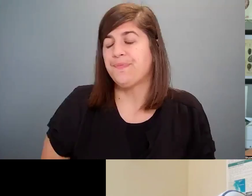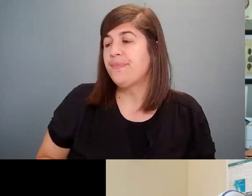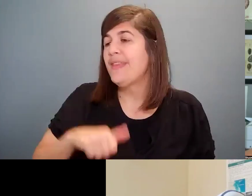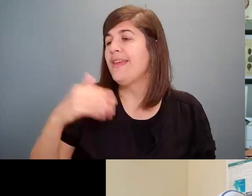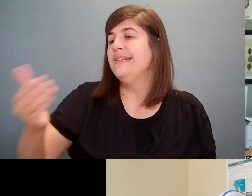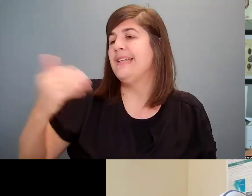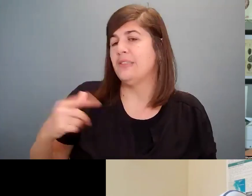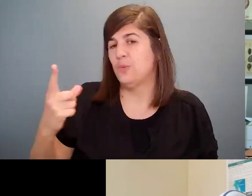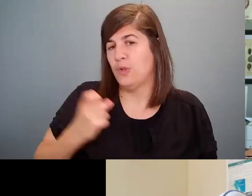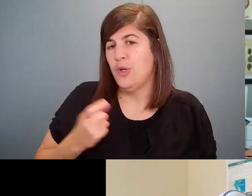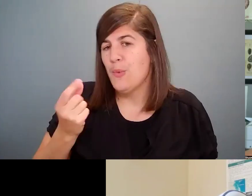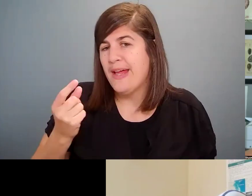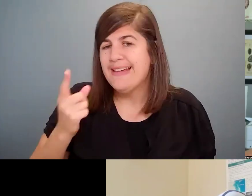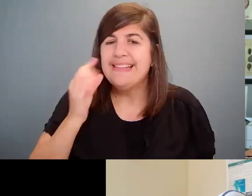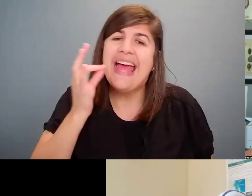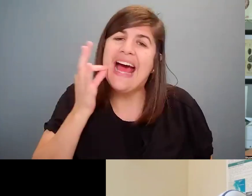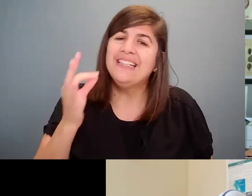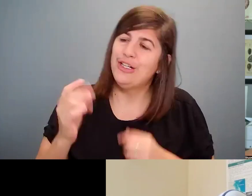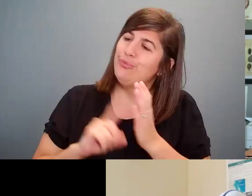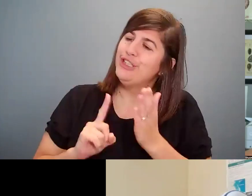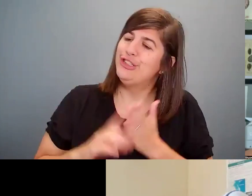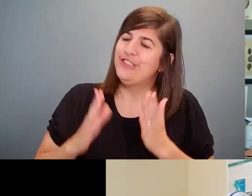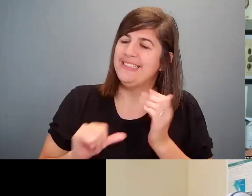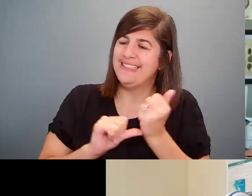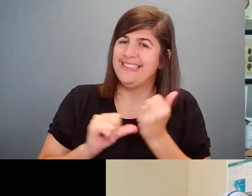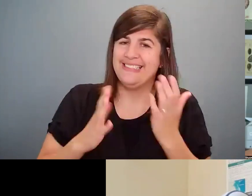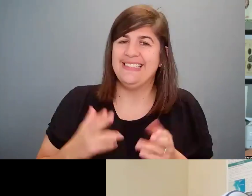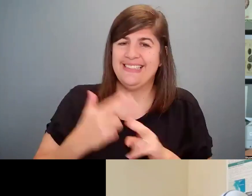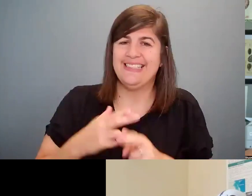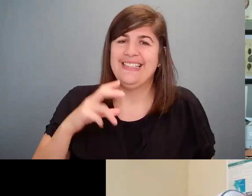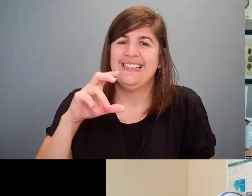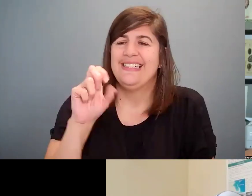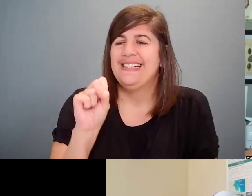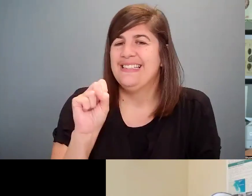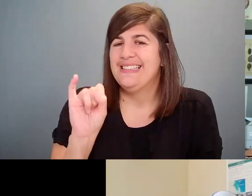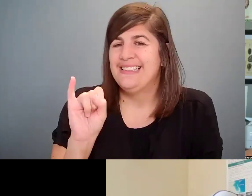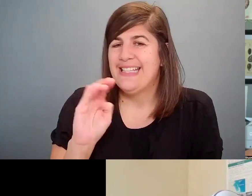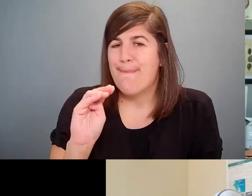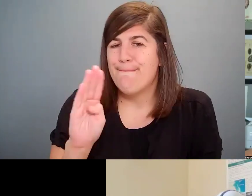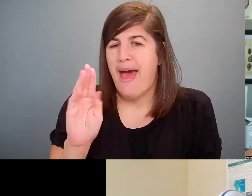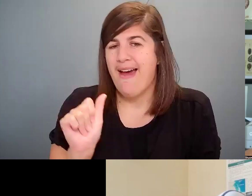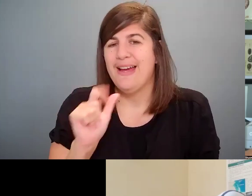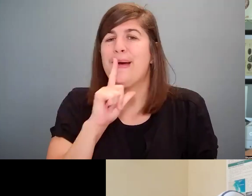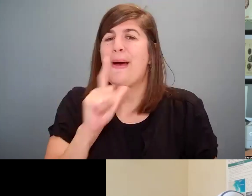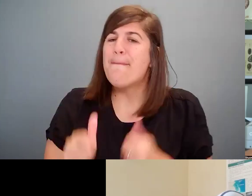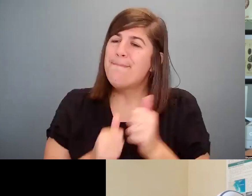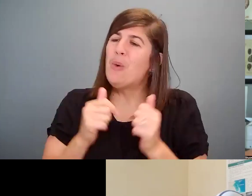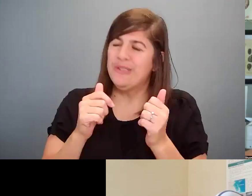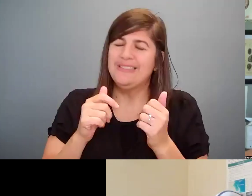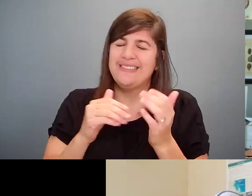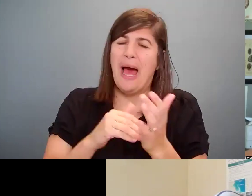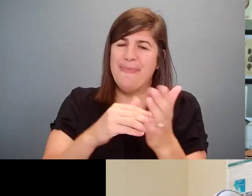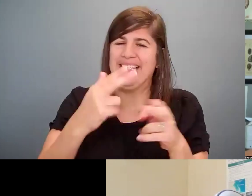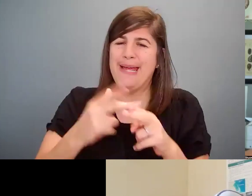Jeanette. What is your cat research assistant's name? My cat's name is Simba, which is the most common name for a cat.